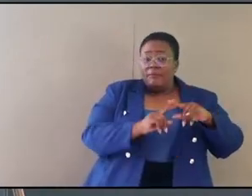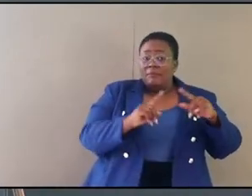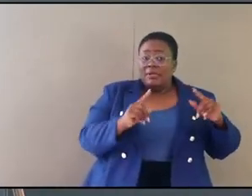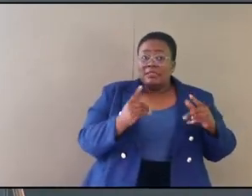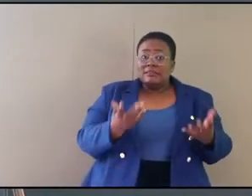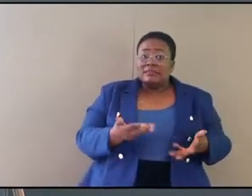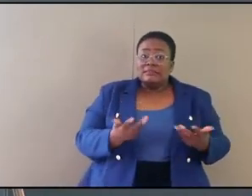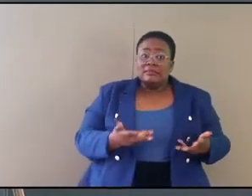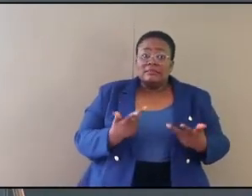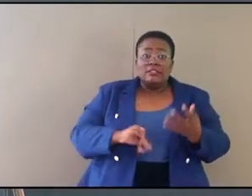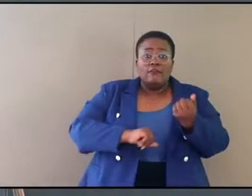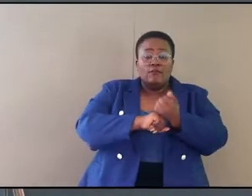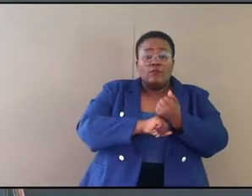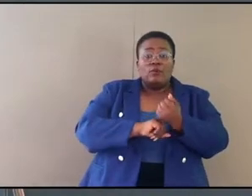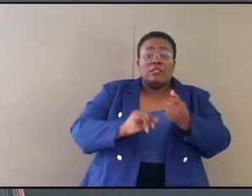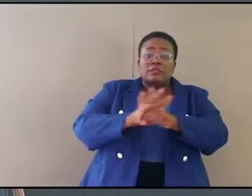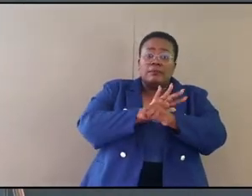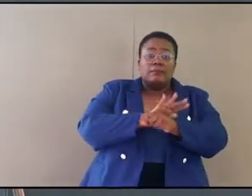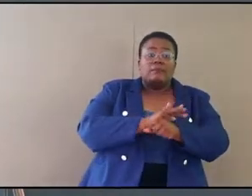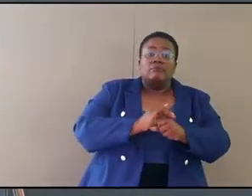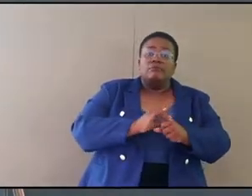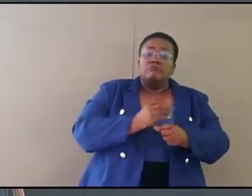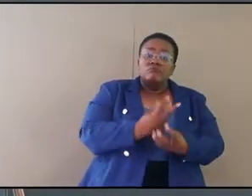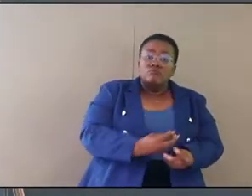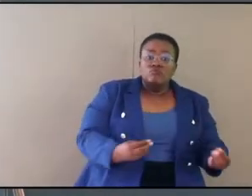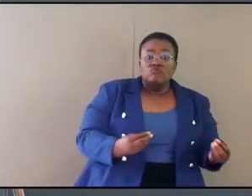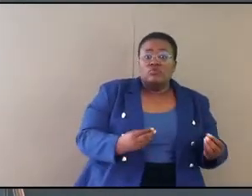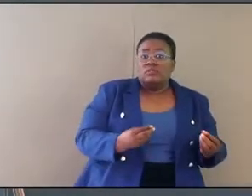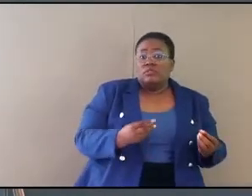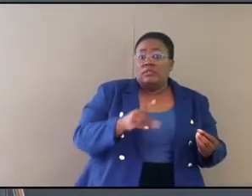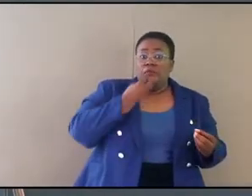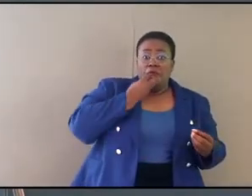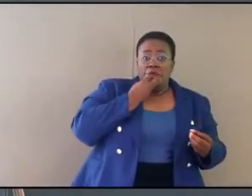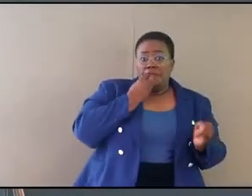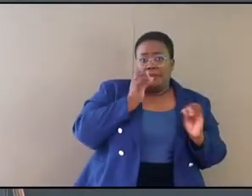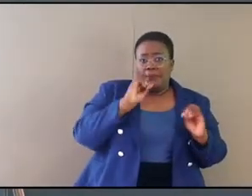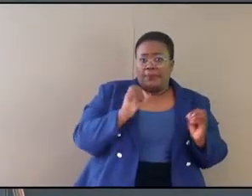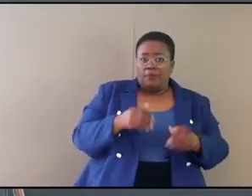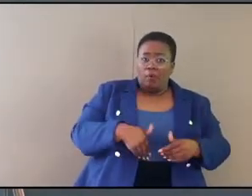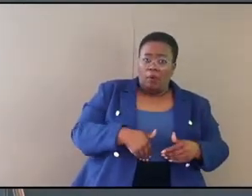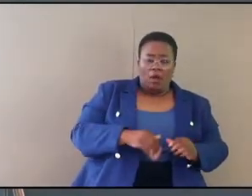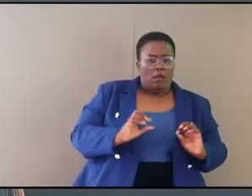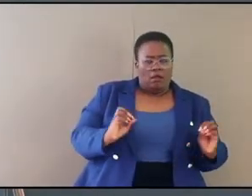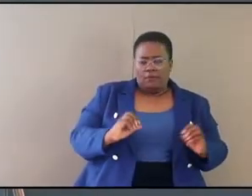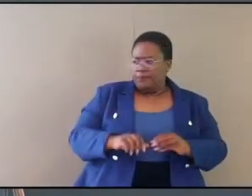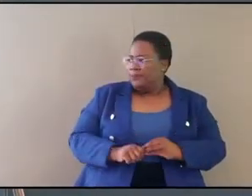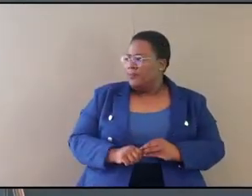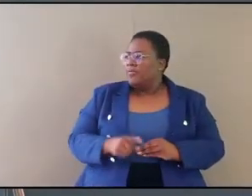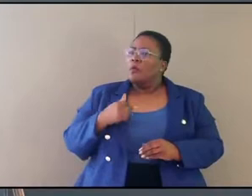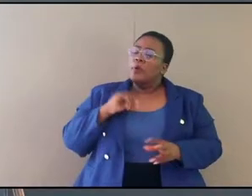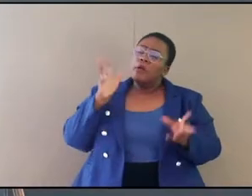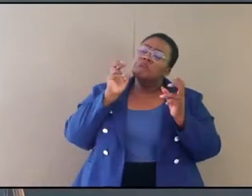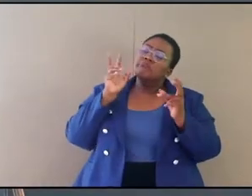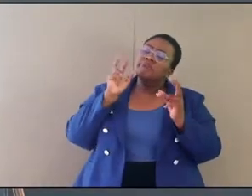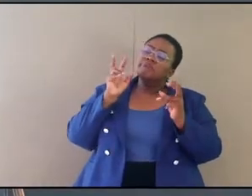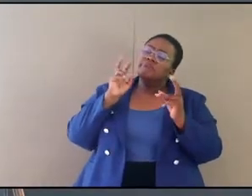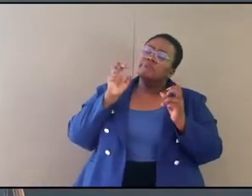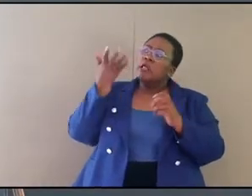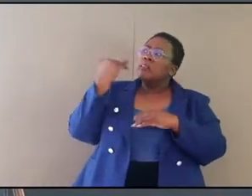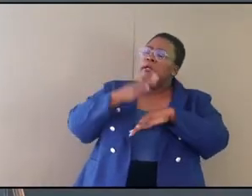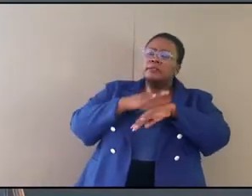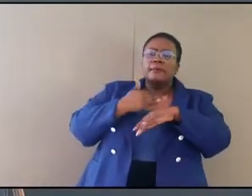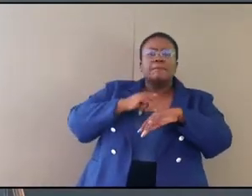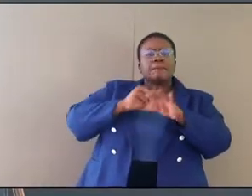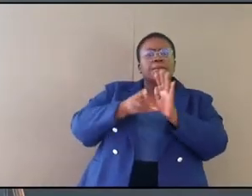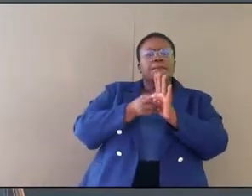fully address food poverty for children. And we listened, and we actually thought we had, the last time we had reviewed